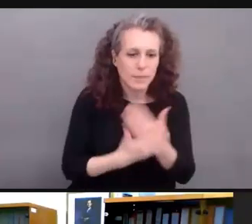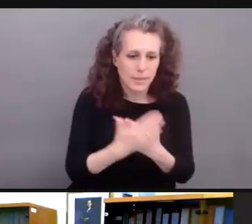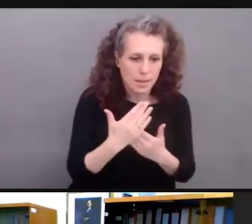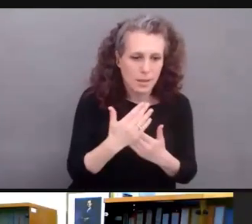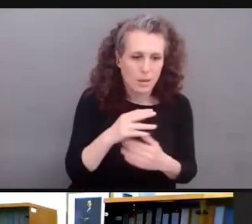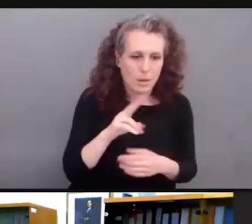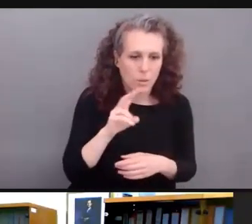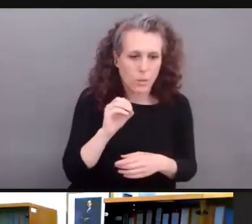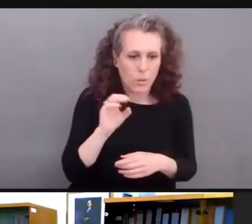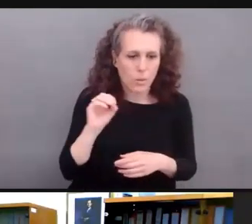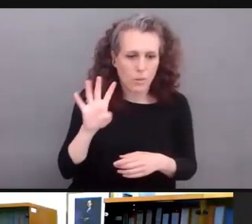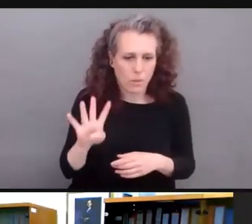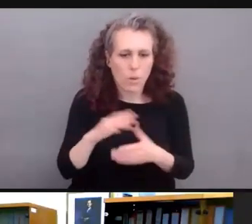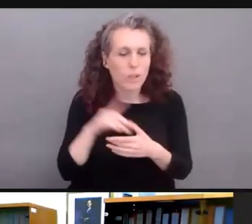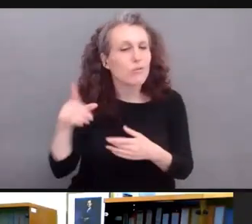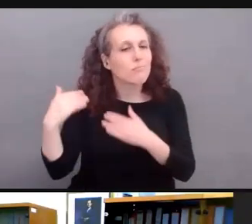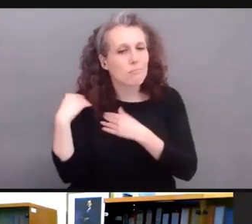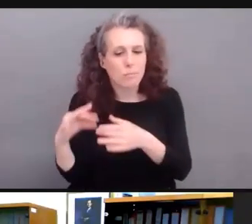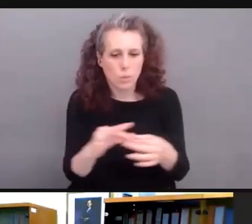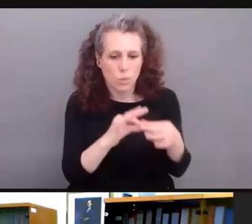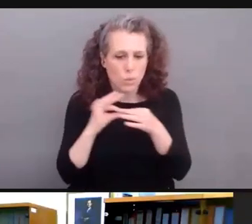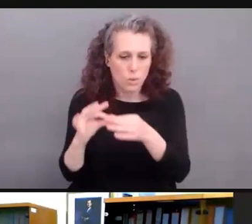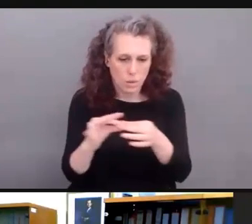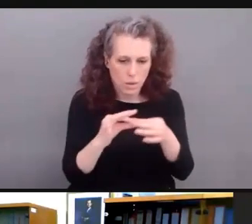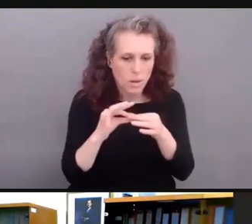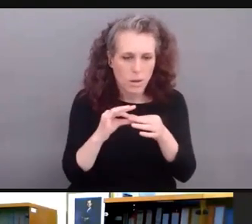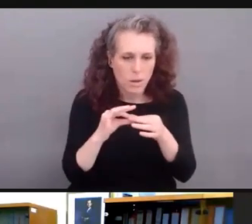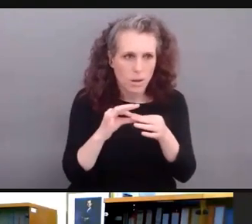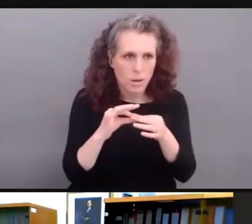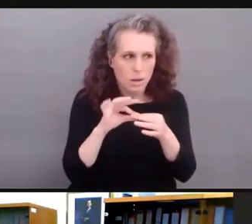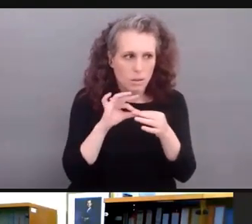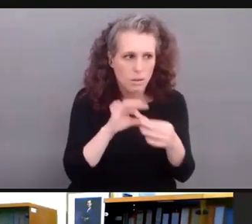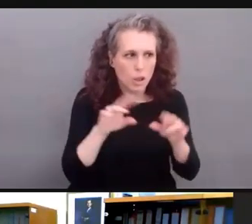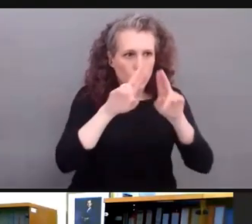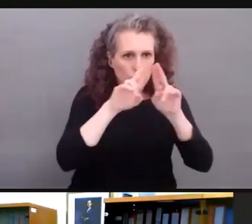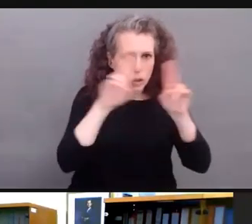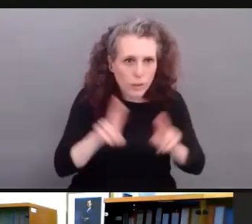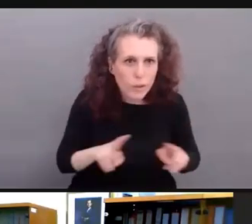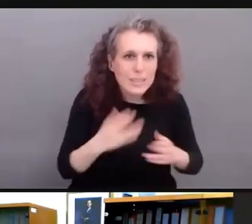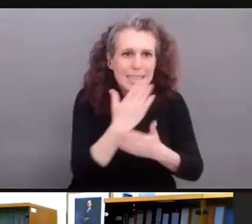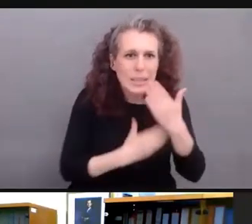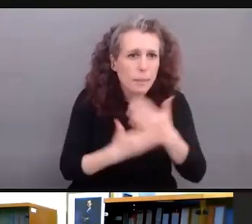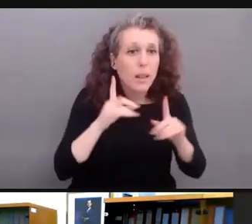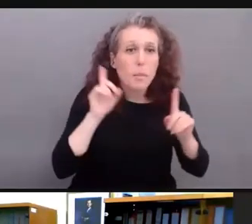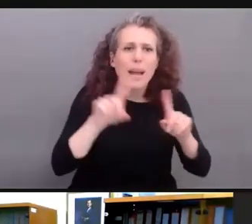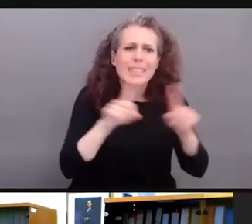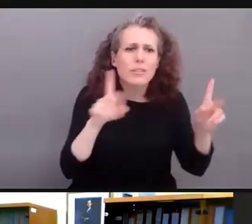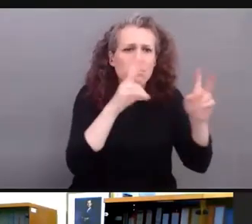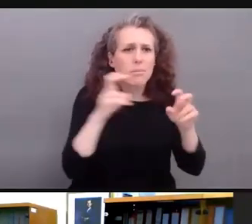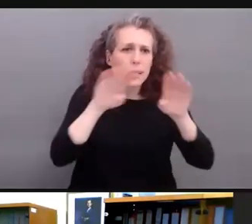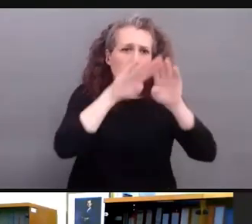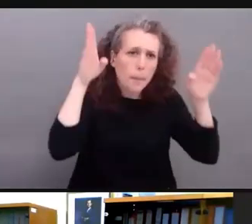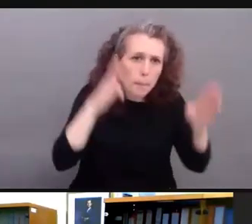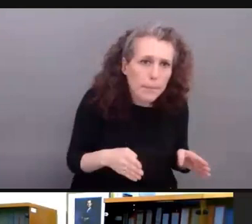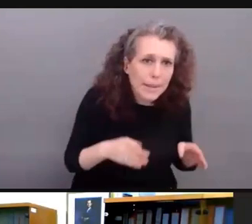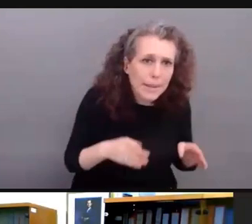2004, and she has coordinated and developed projects related to universal accessibility in different areas, in building, urban